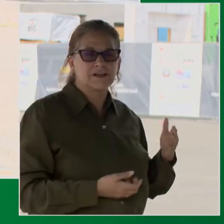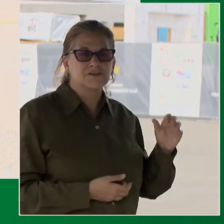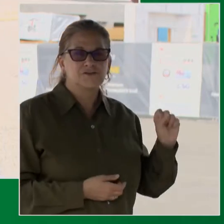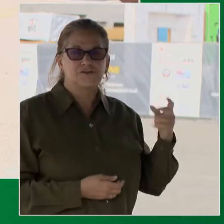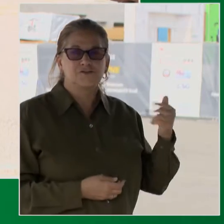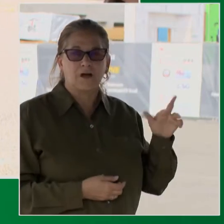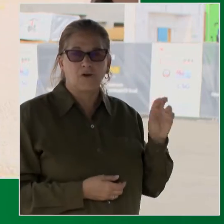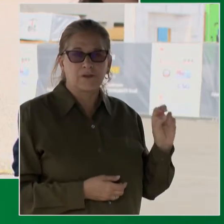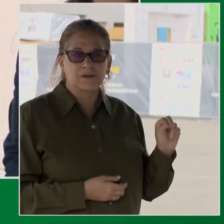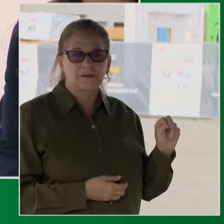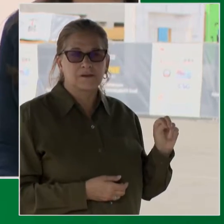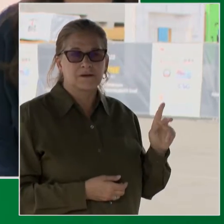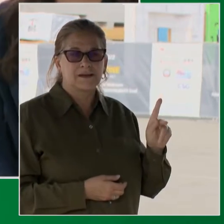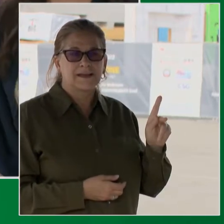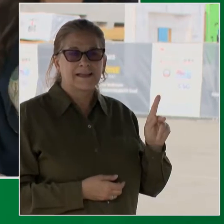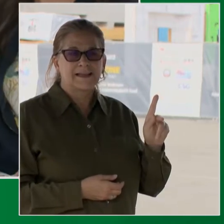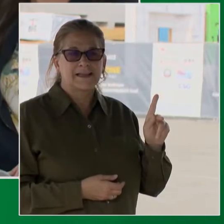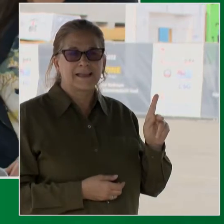to the Deputy Mayor for Public,